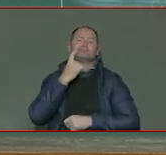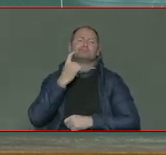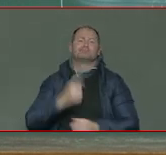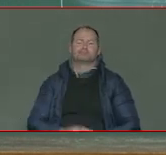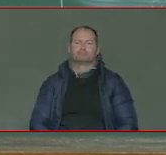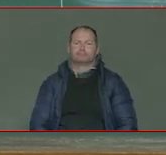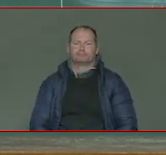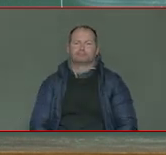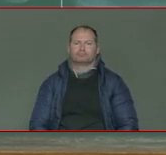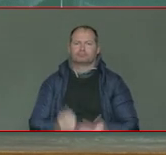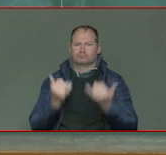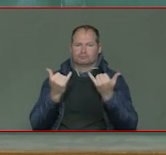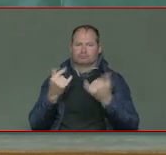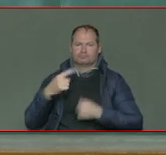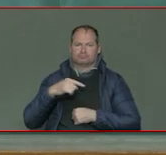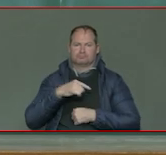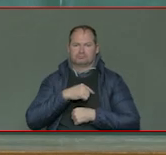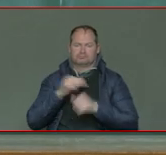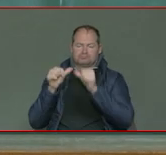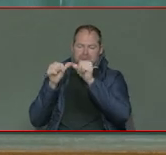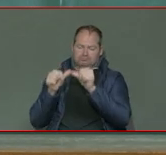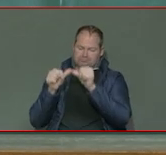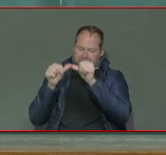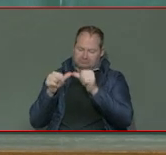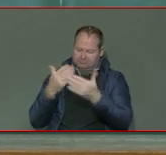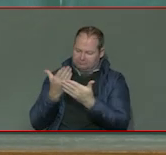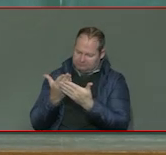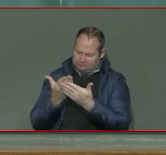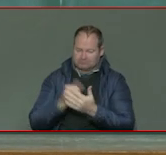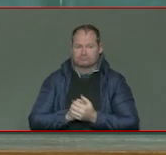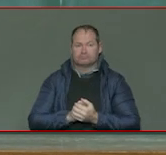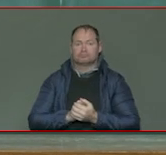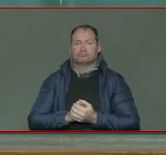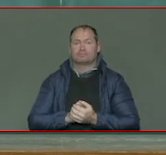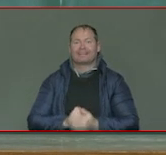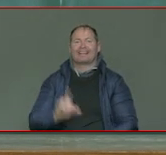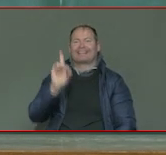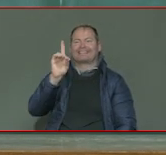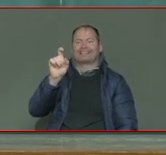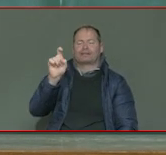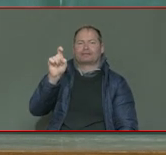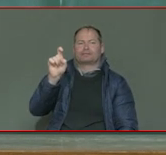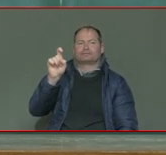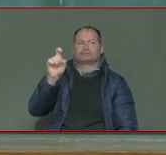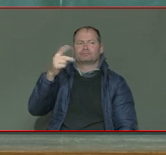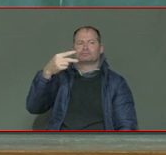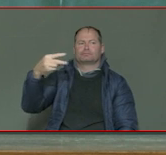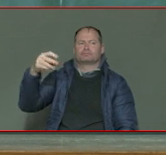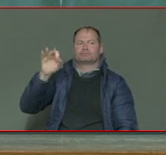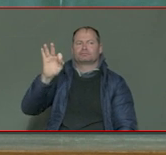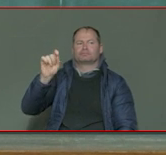Let's quickly have a look at the following. If the expression is dx is equal to 3x